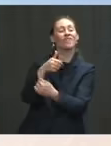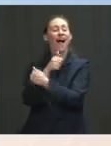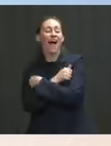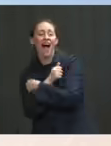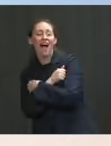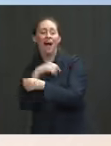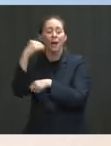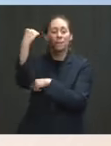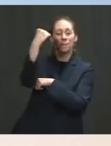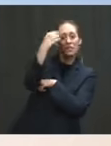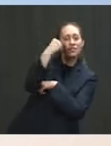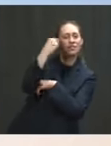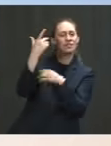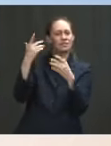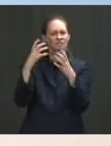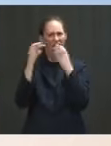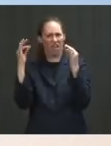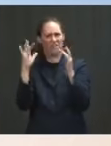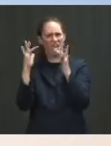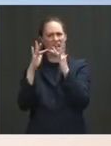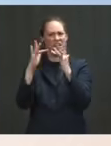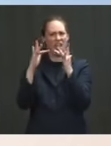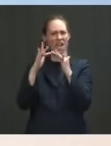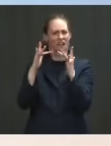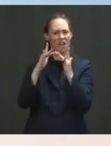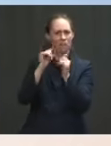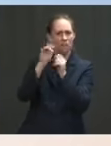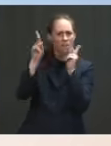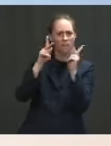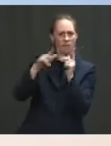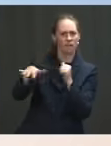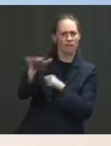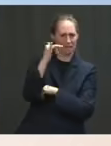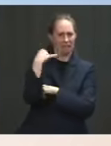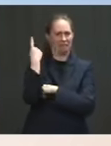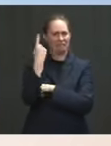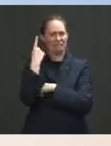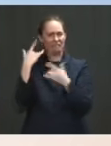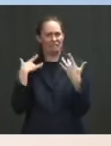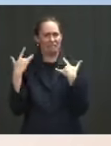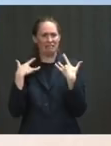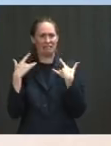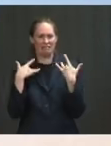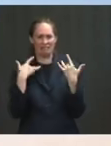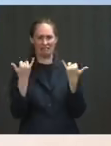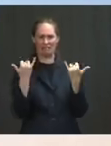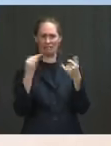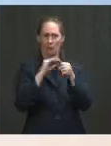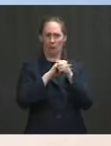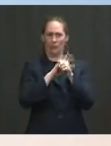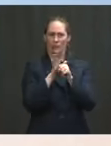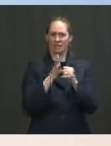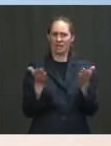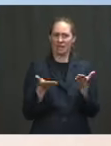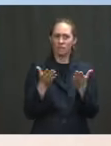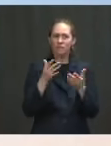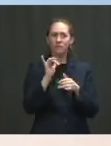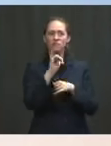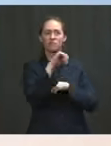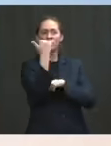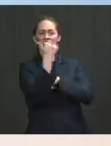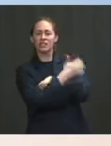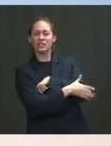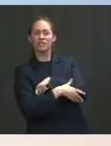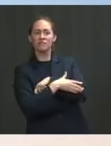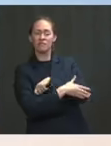contact. I'm just wondering, given where COVID is in the country, is the assessment that we can go back to totally normal life,